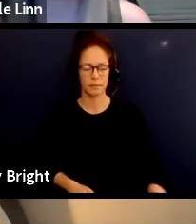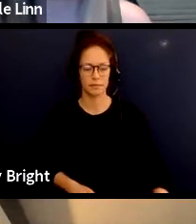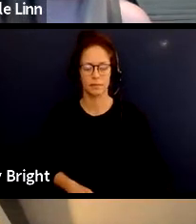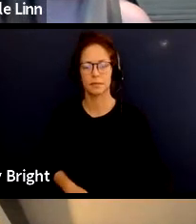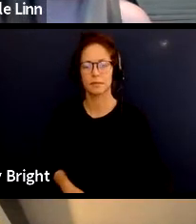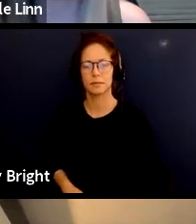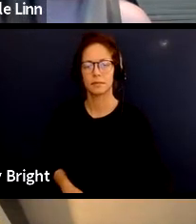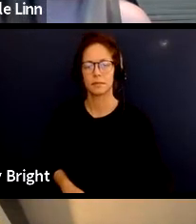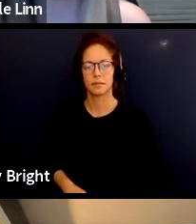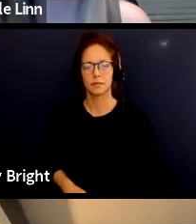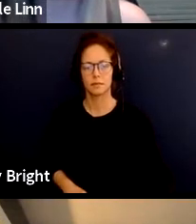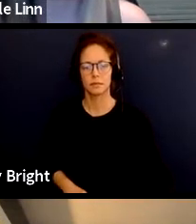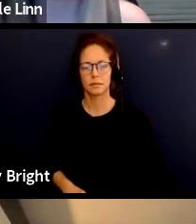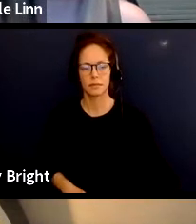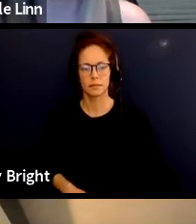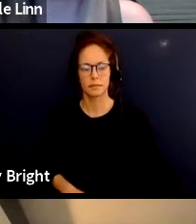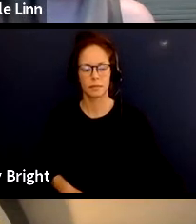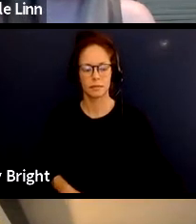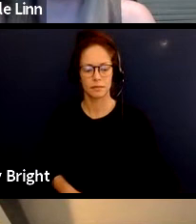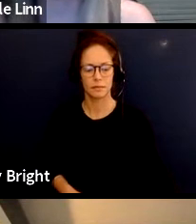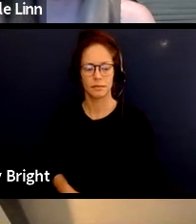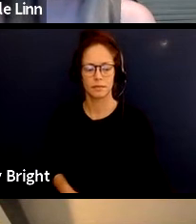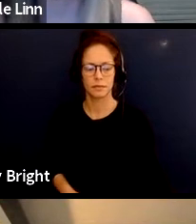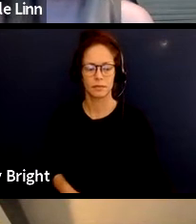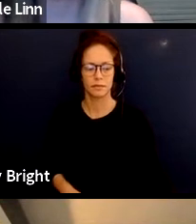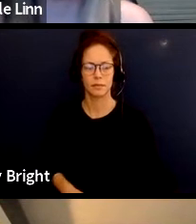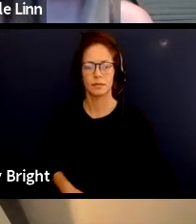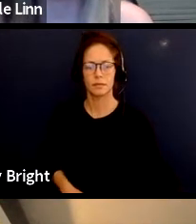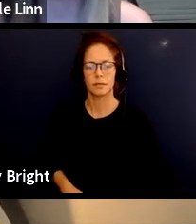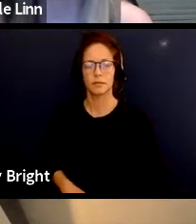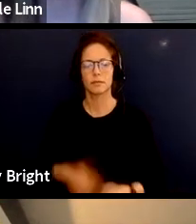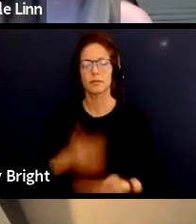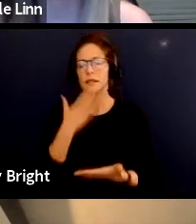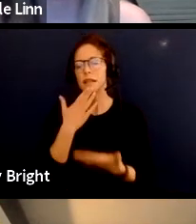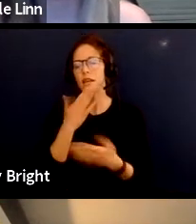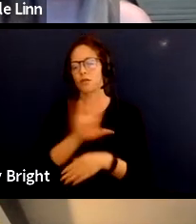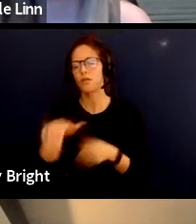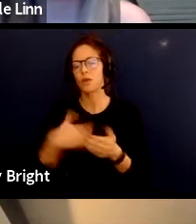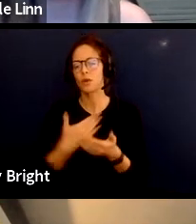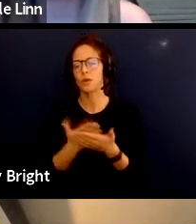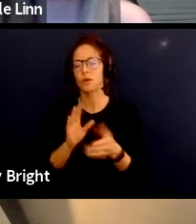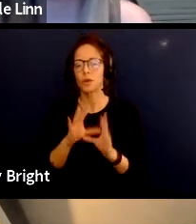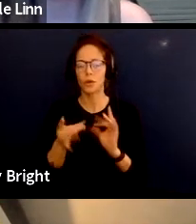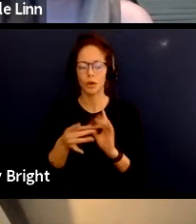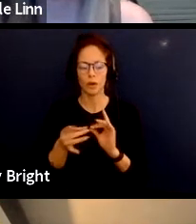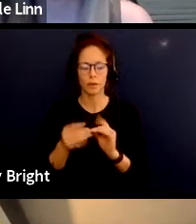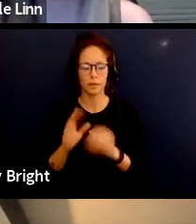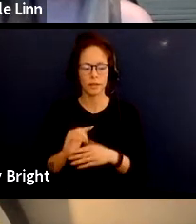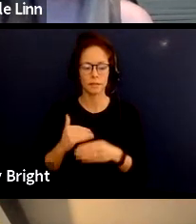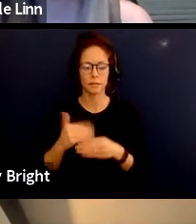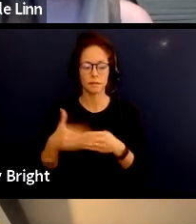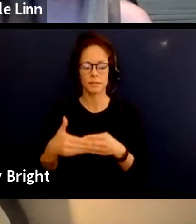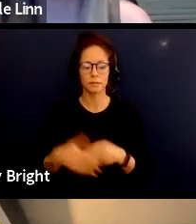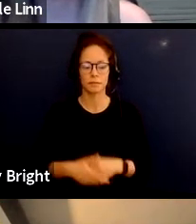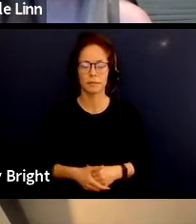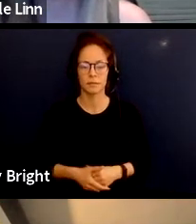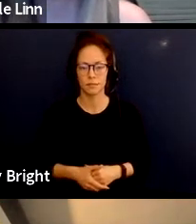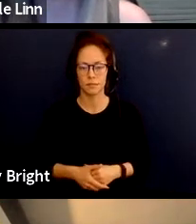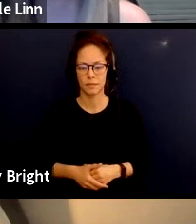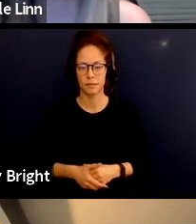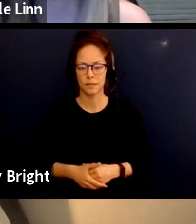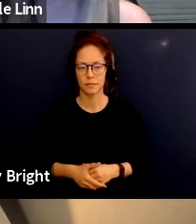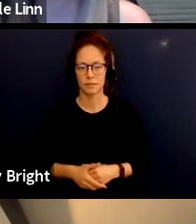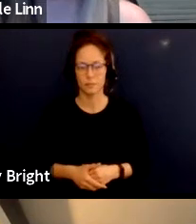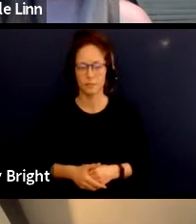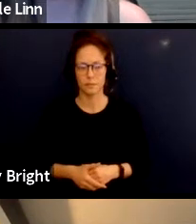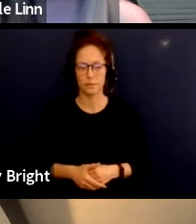Thank you, Ms. Baranga Lee, for your comments. Scott Wilson, you're up next. And then on